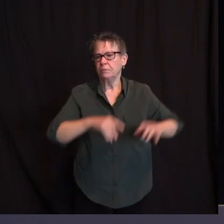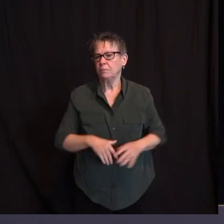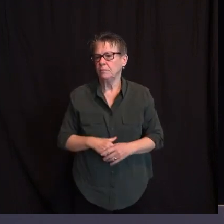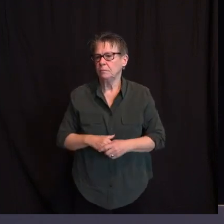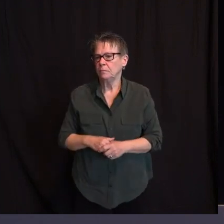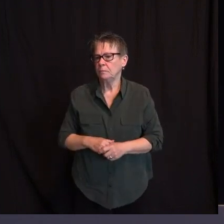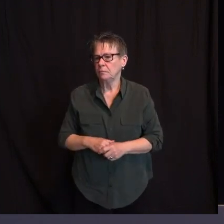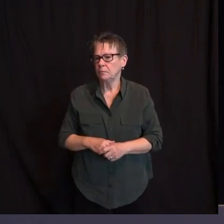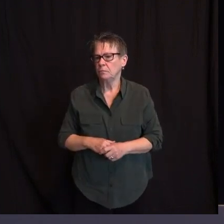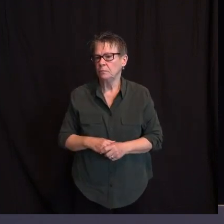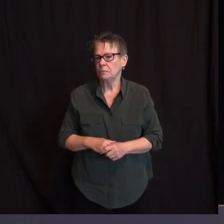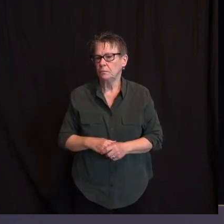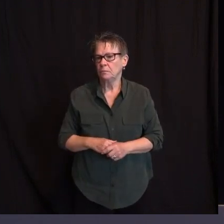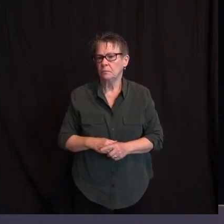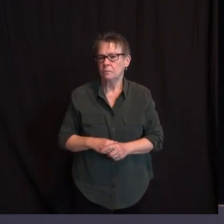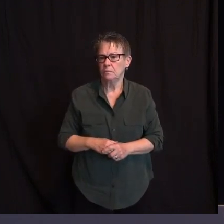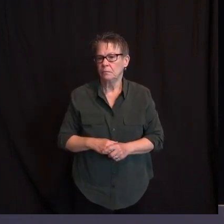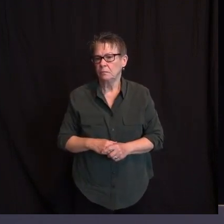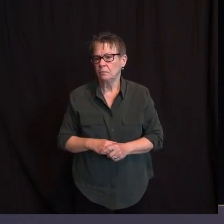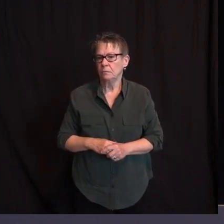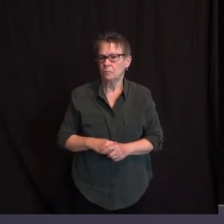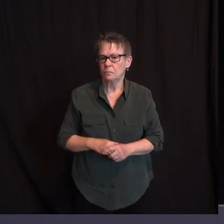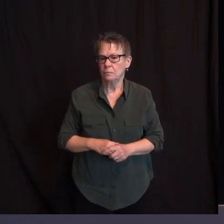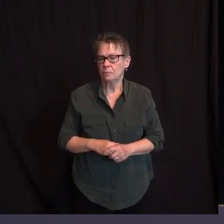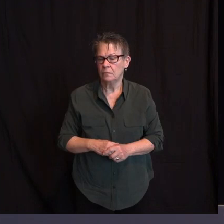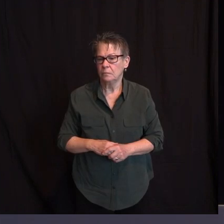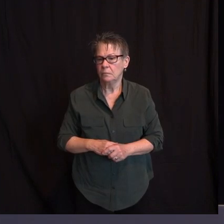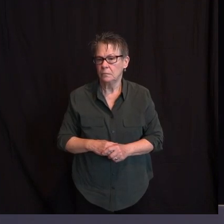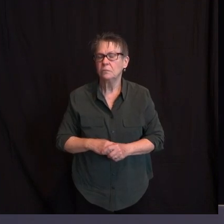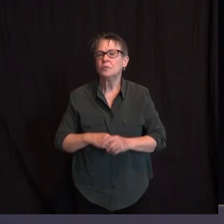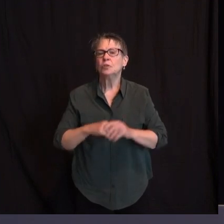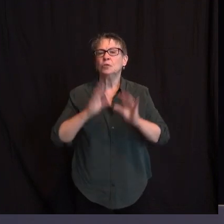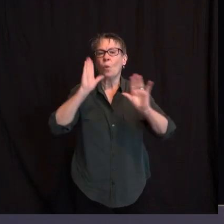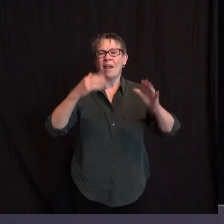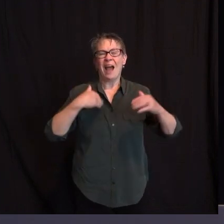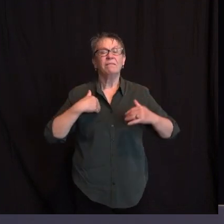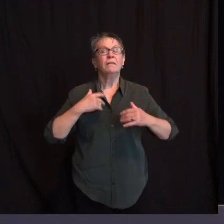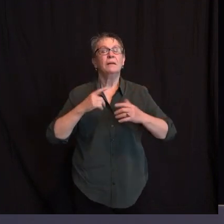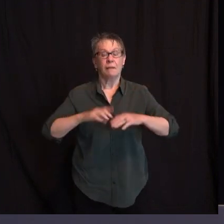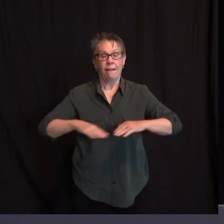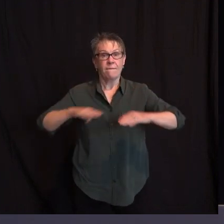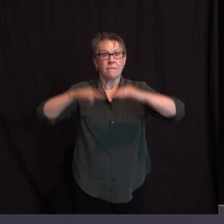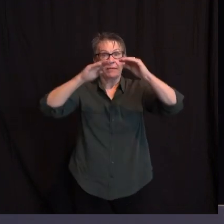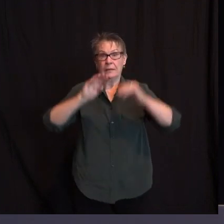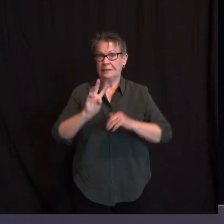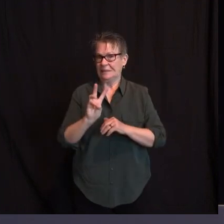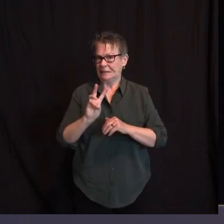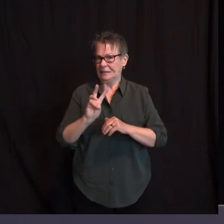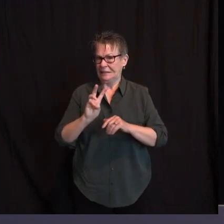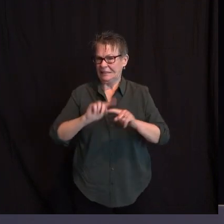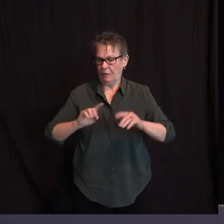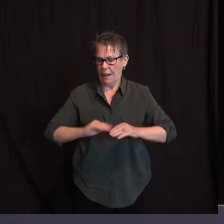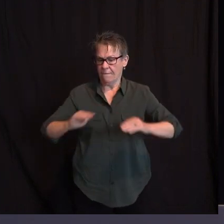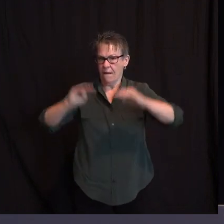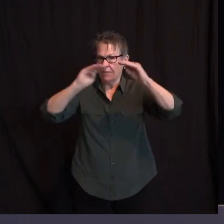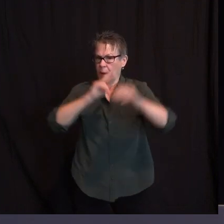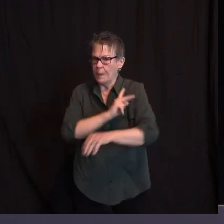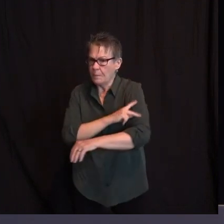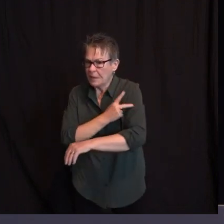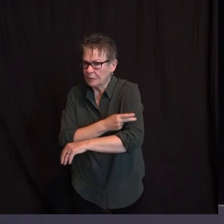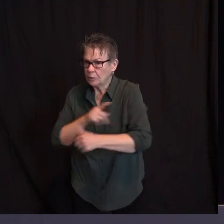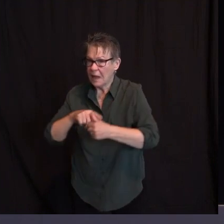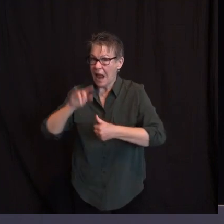those 6 tiers. So it starts with intensive care, step down, and they will go to stay with our community and university